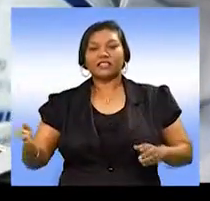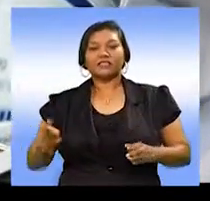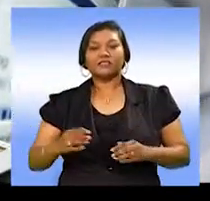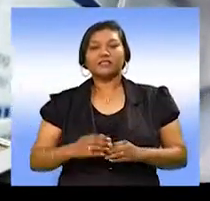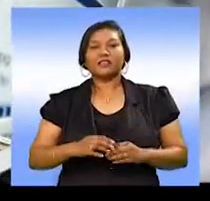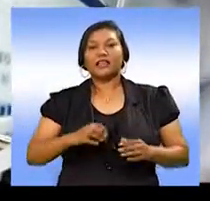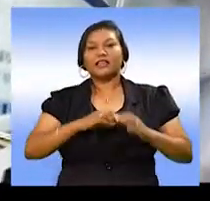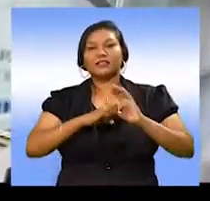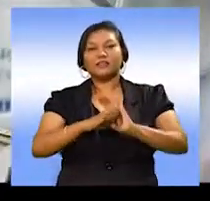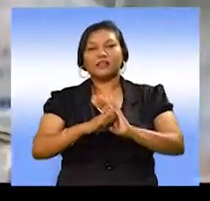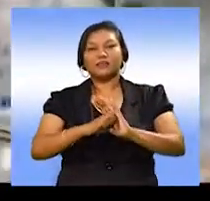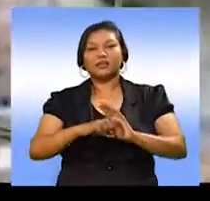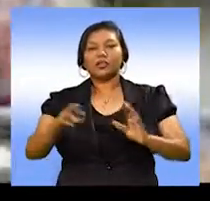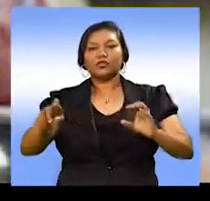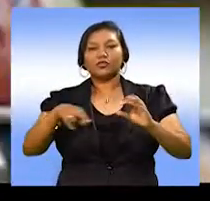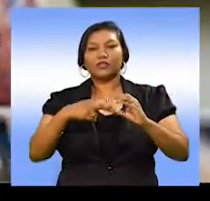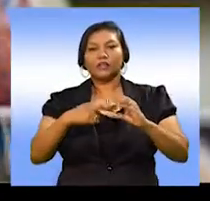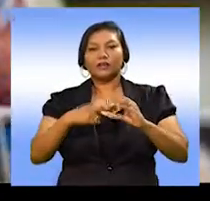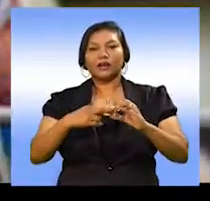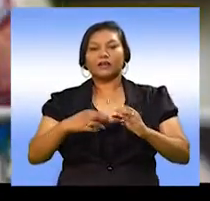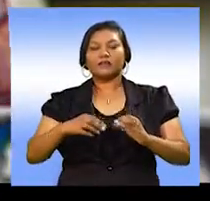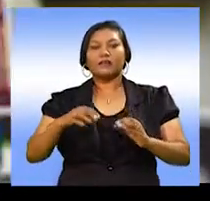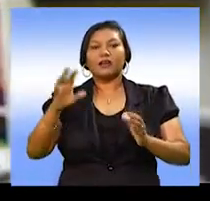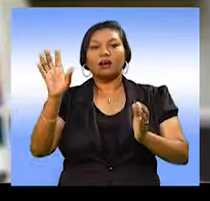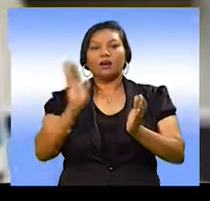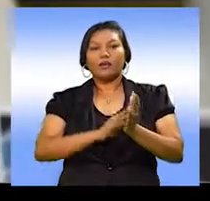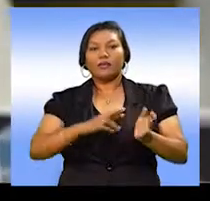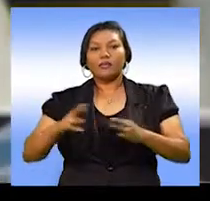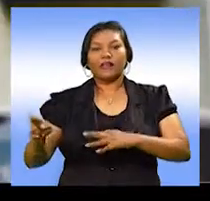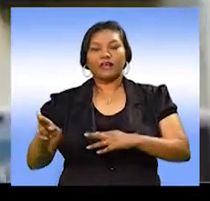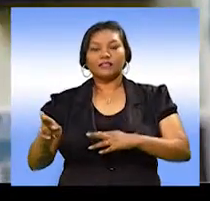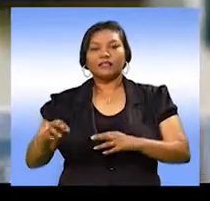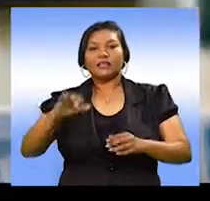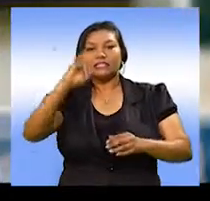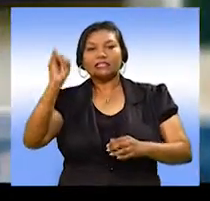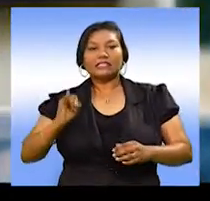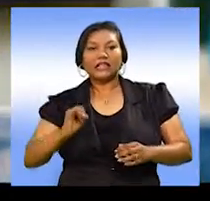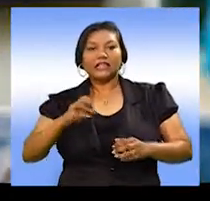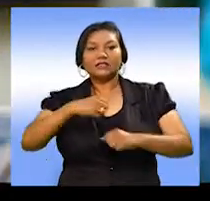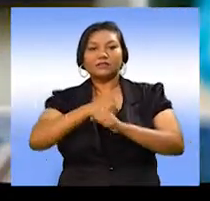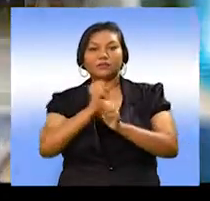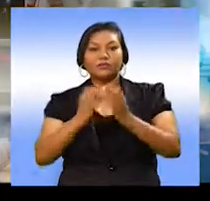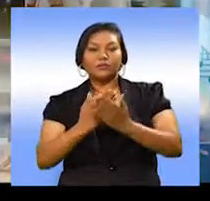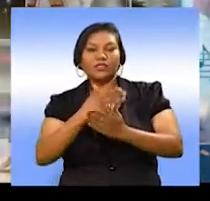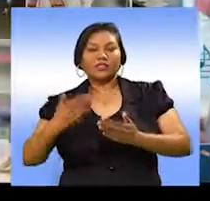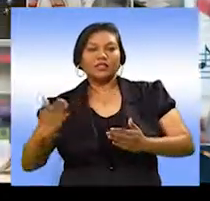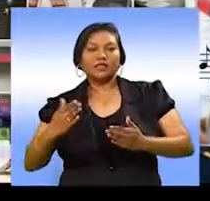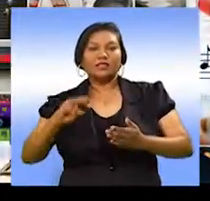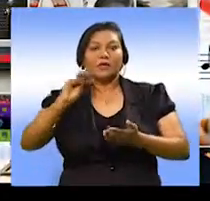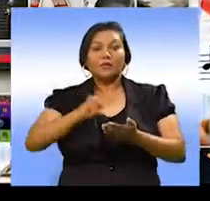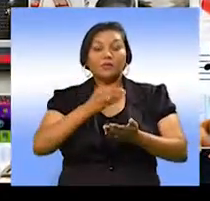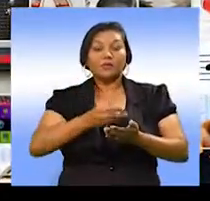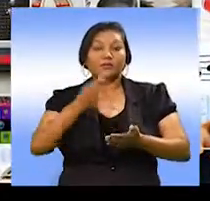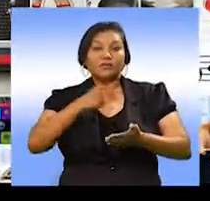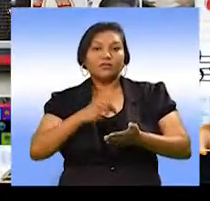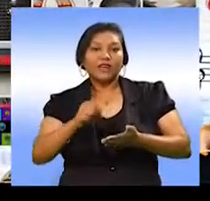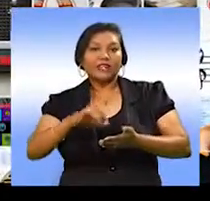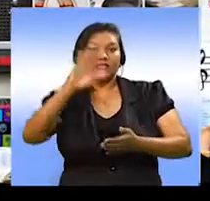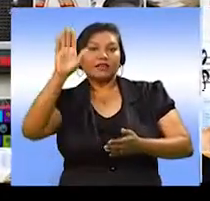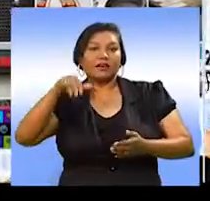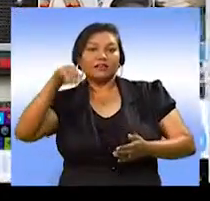property rights including trademarks, patents, copyright and designs, and relate to creations such as